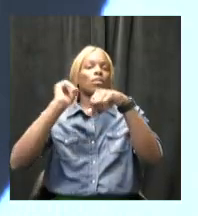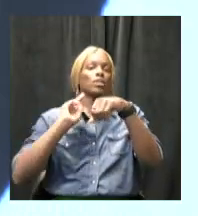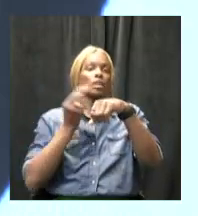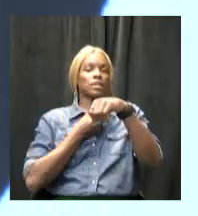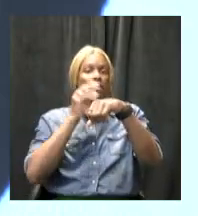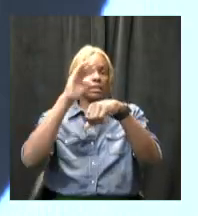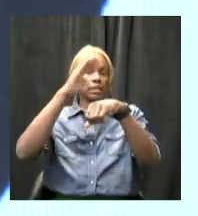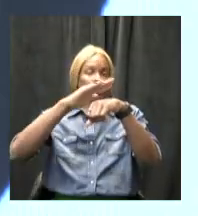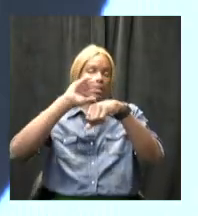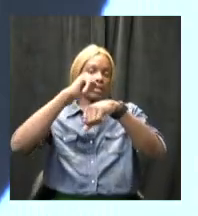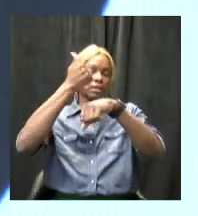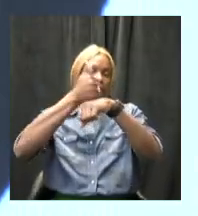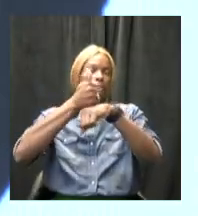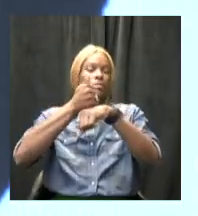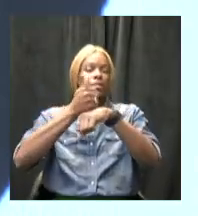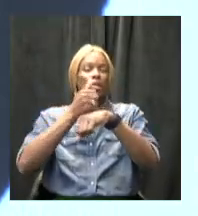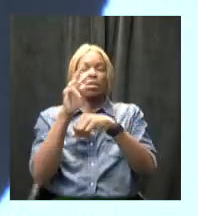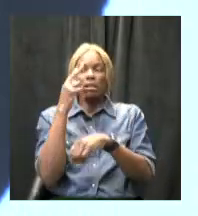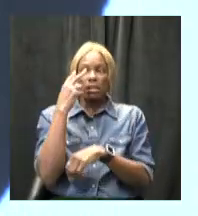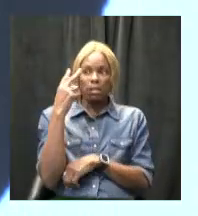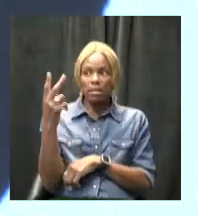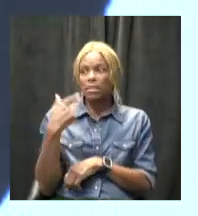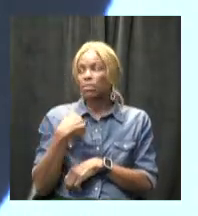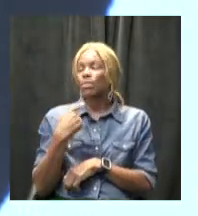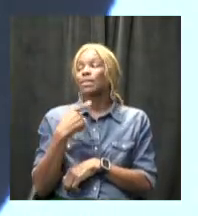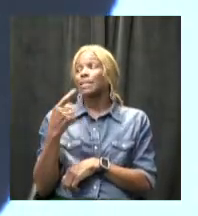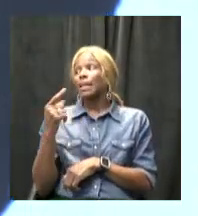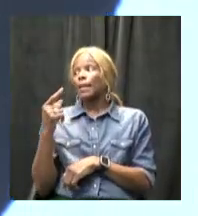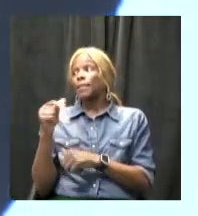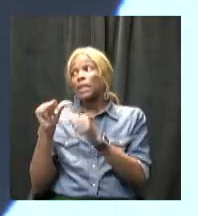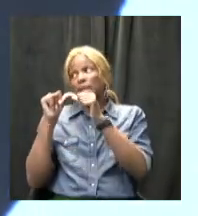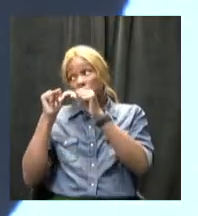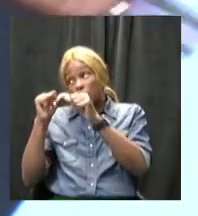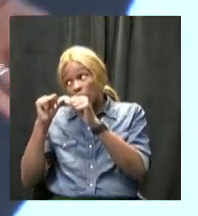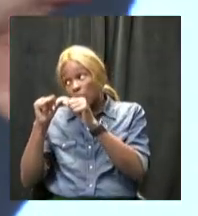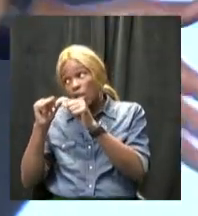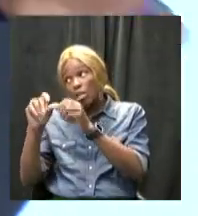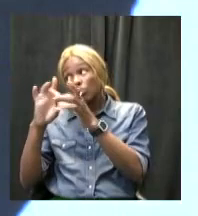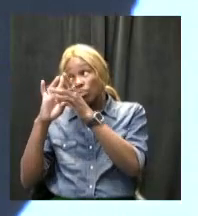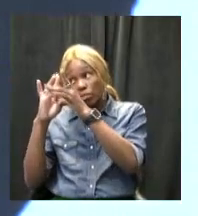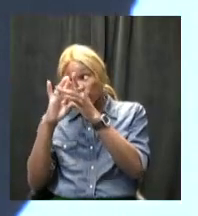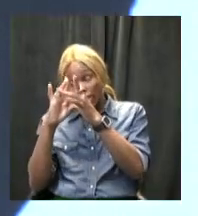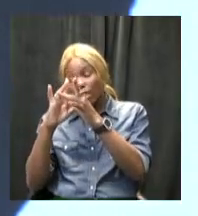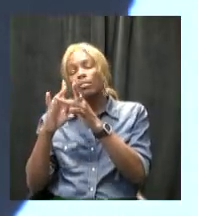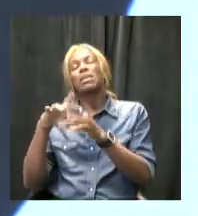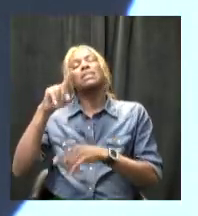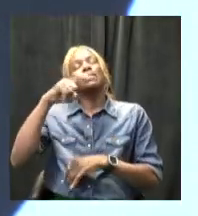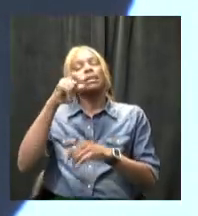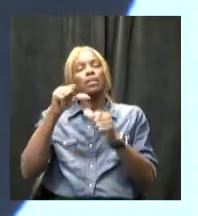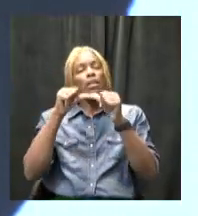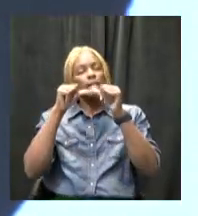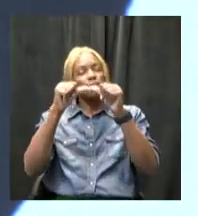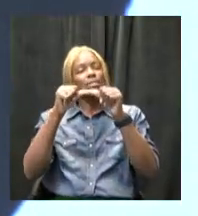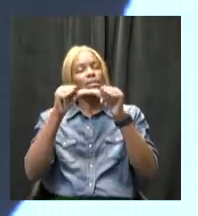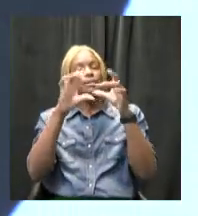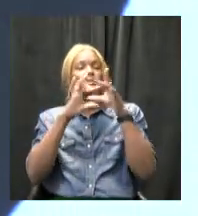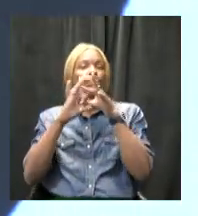stay unified. Look at somebody and tell them, stay unified. We got to stay unified. We got to stay on the same